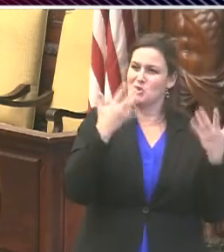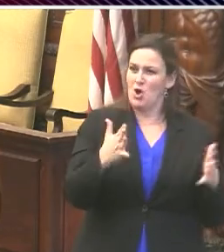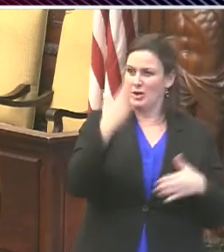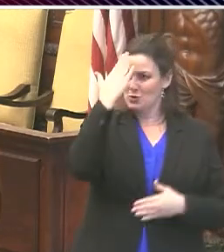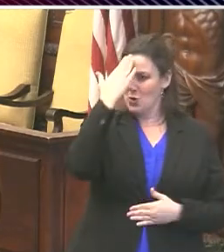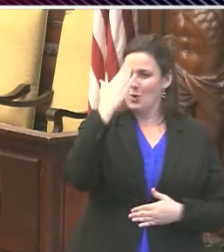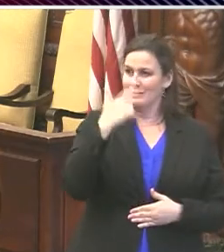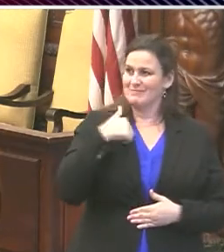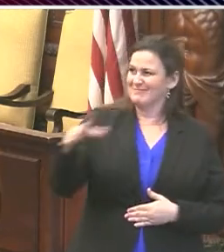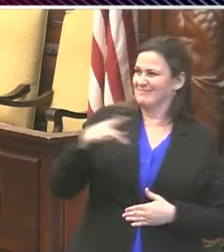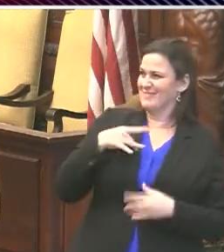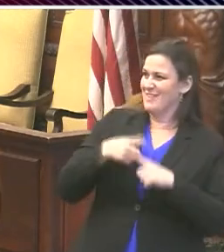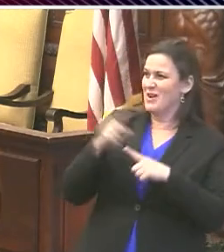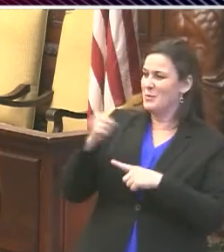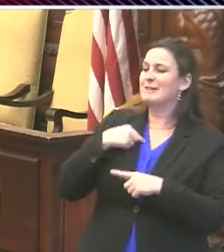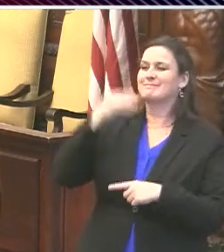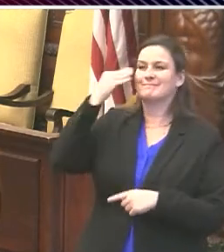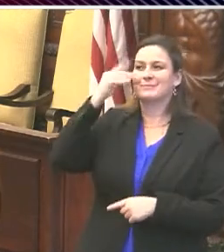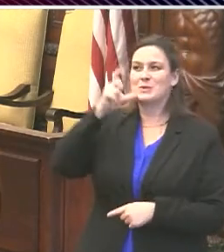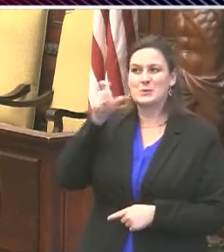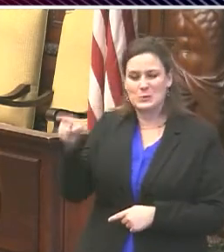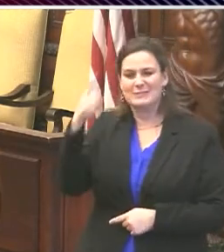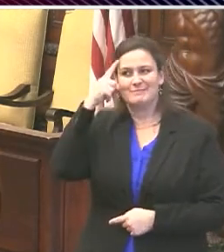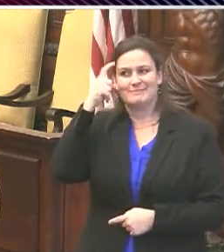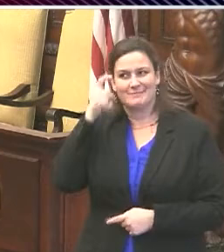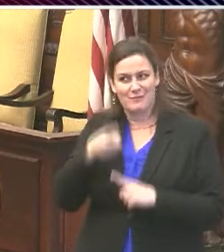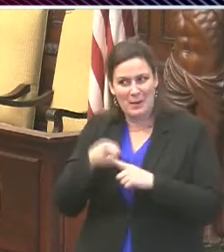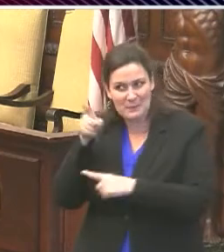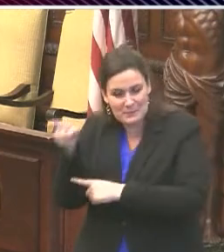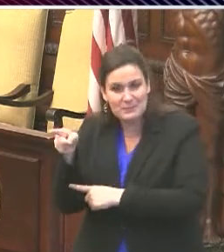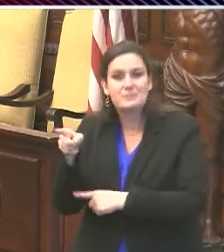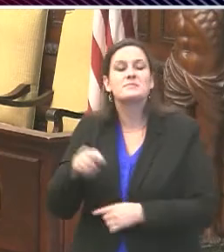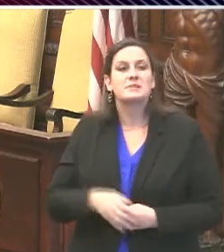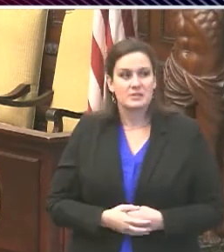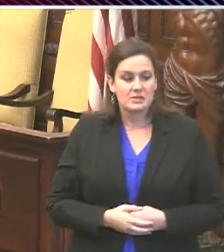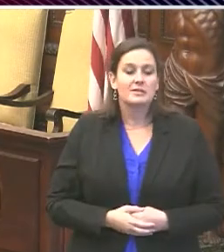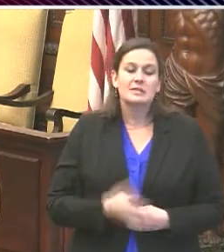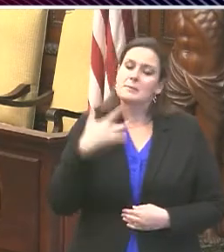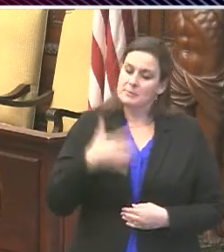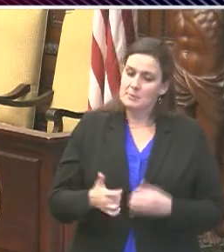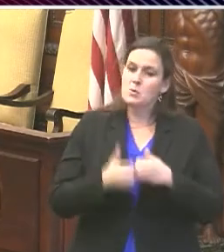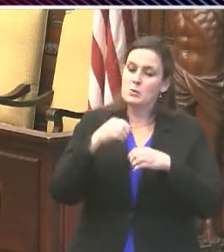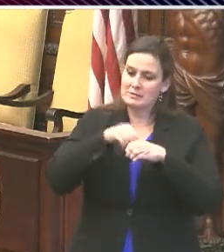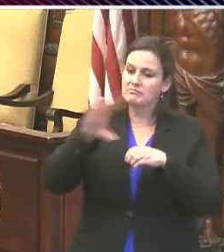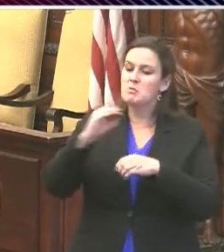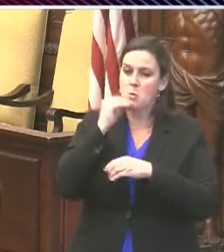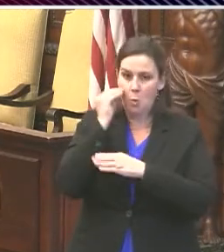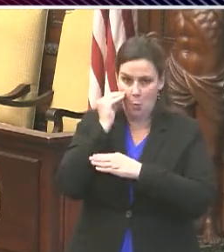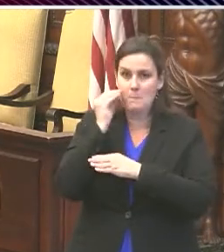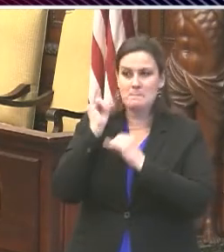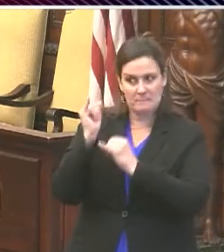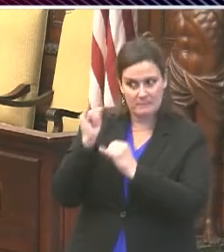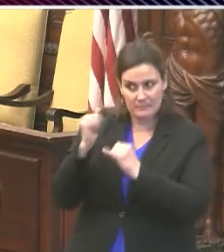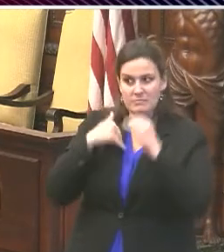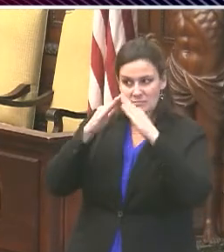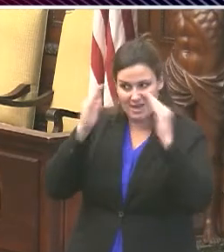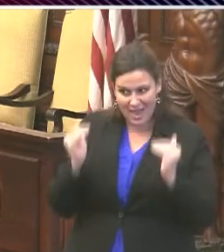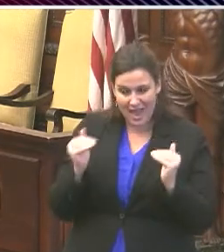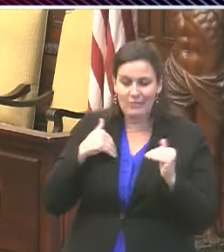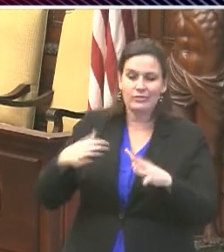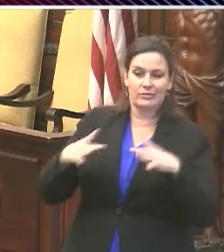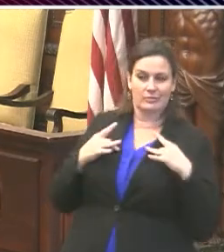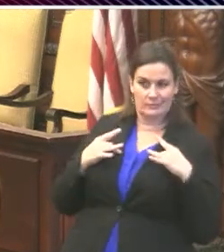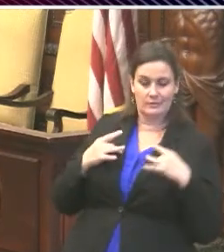person that infected them, or at least they believe that they do, that they're getting it from a household member. So that's a common situation. How high